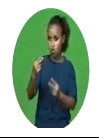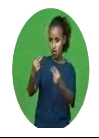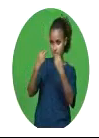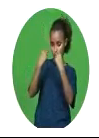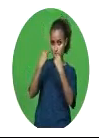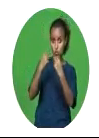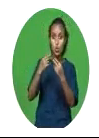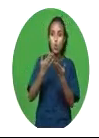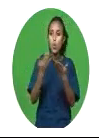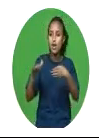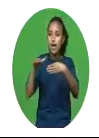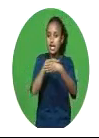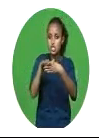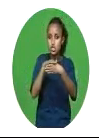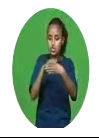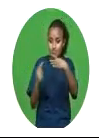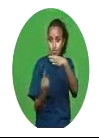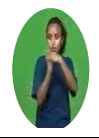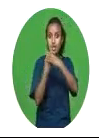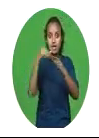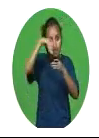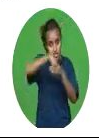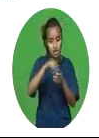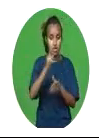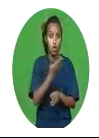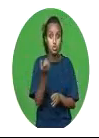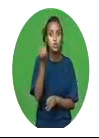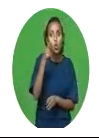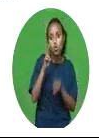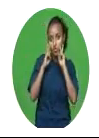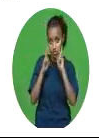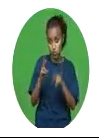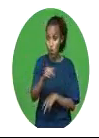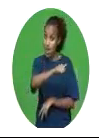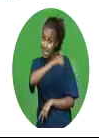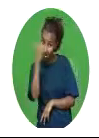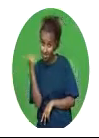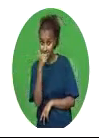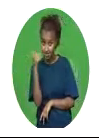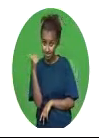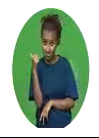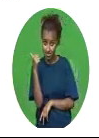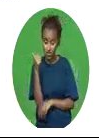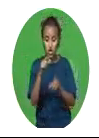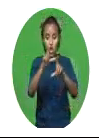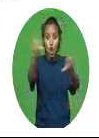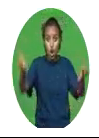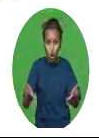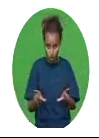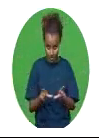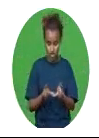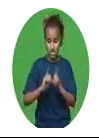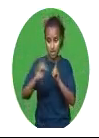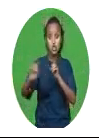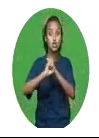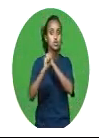where edges occur inside an object or view. In other words, location dimension establish